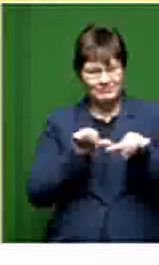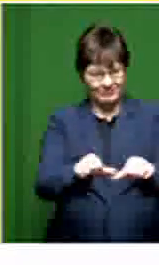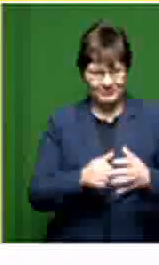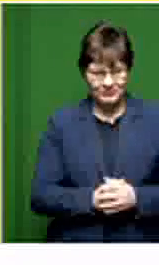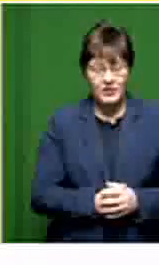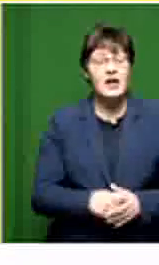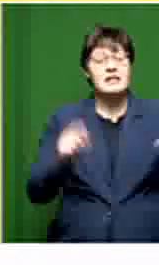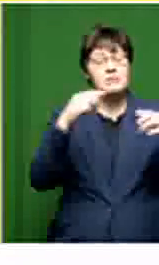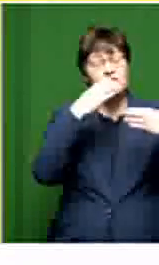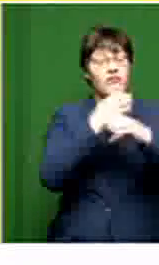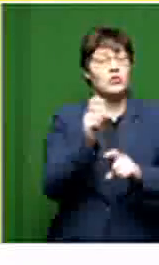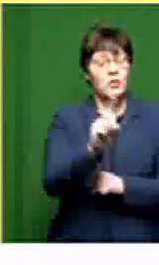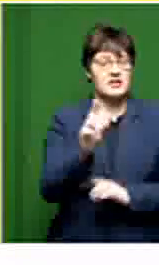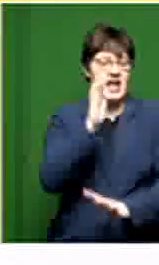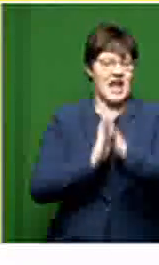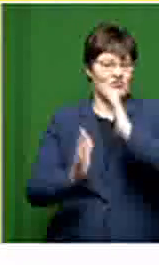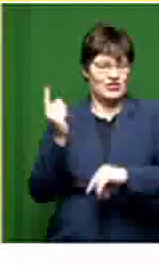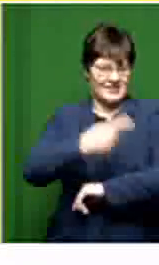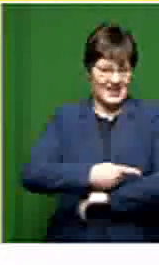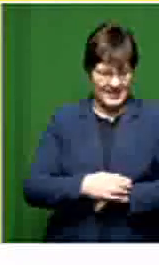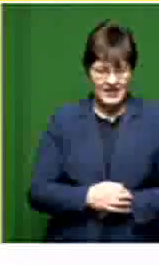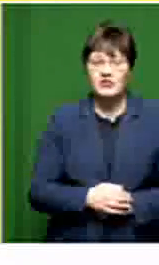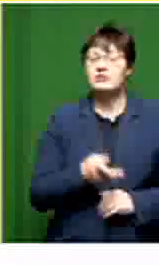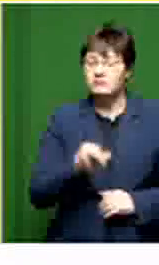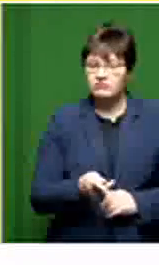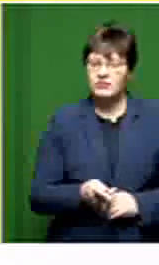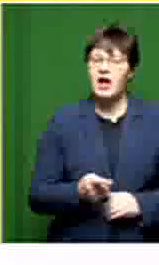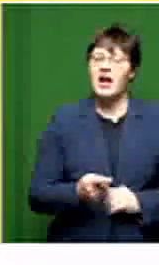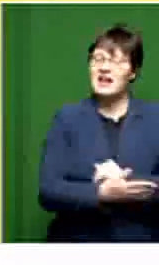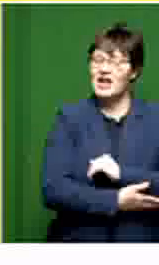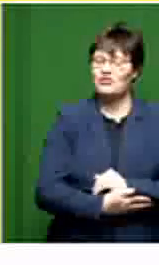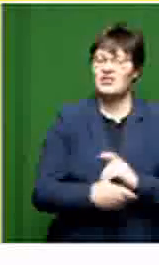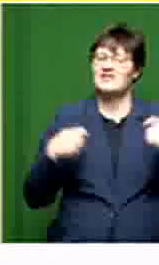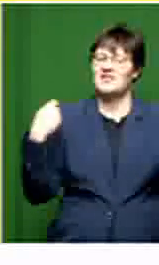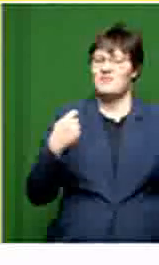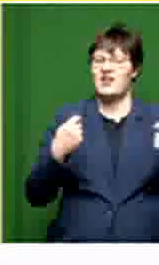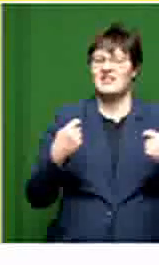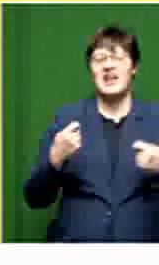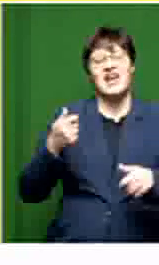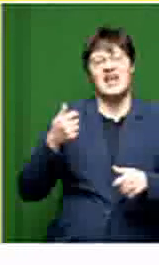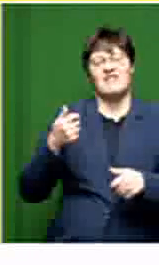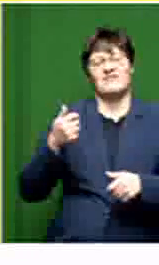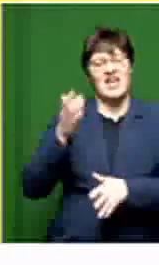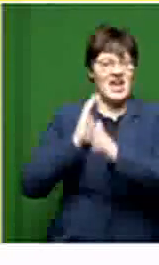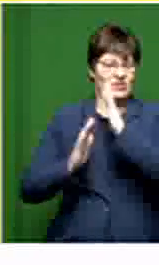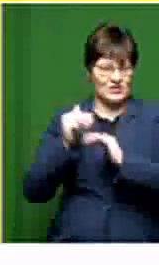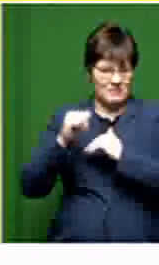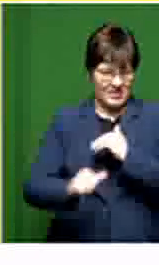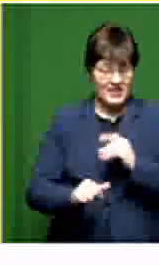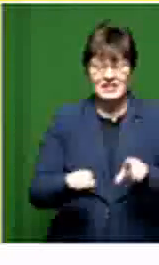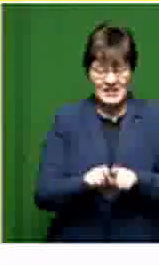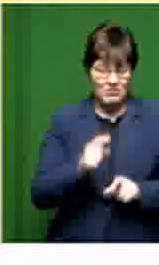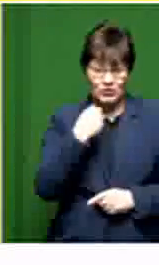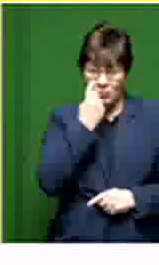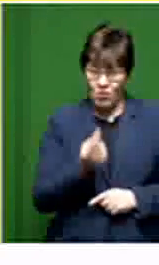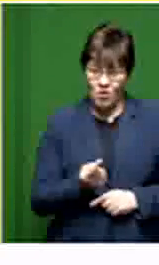Staying with our special focus on heritage this morning as the country celebrates Heritage Month and, of course, Heritage Day tomorrow. So